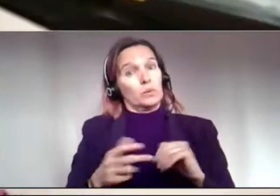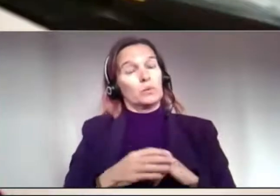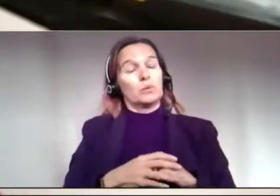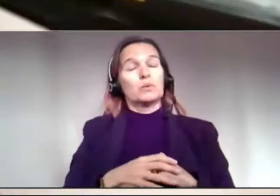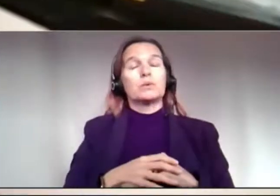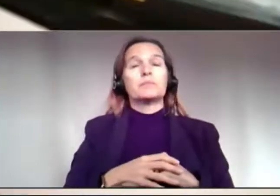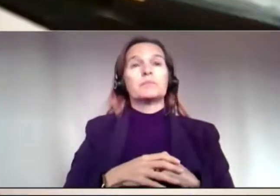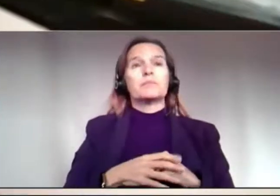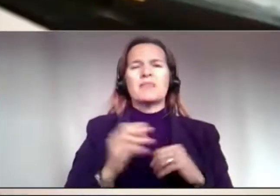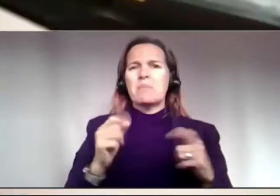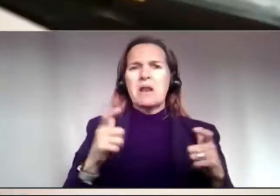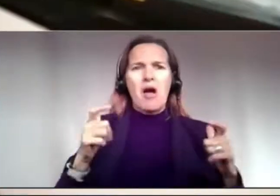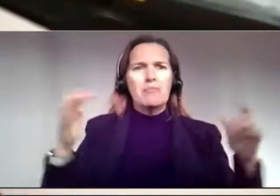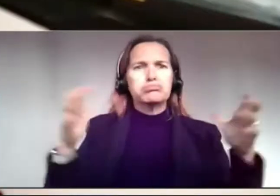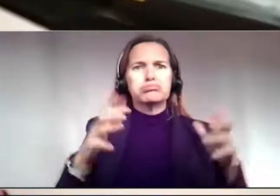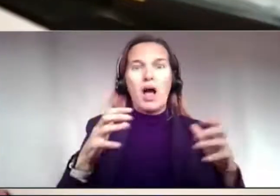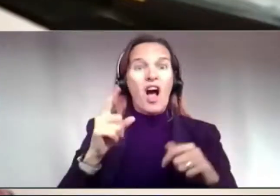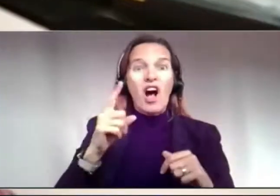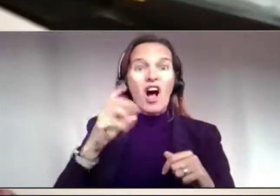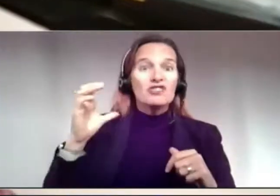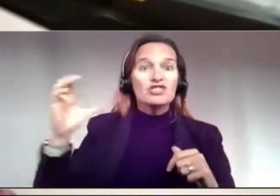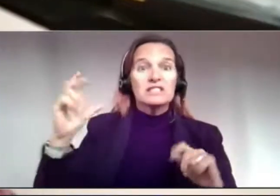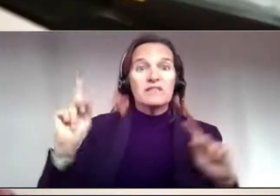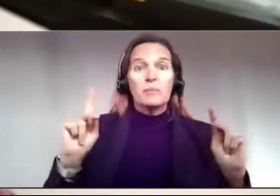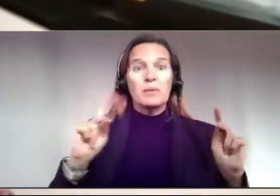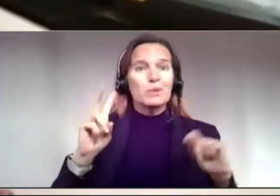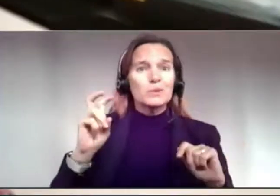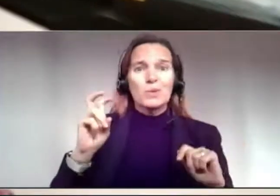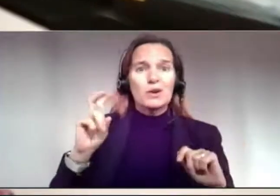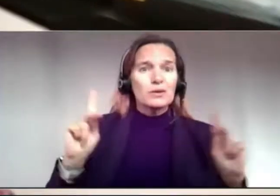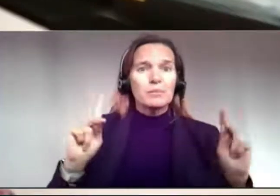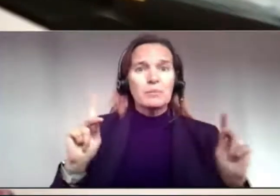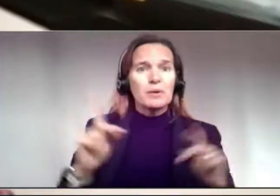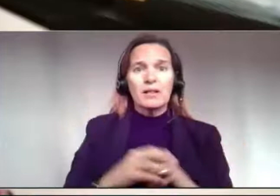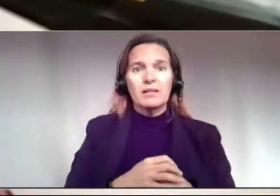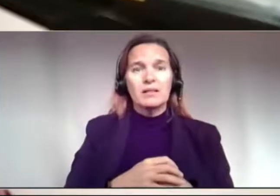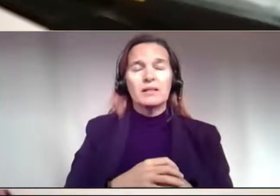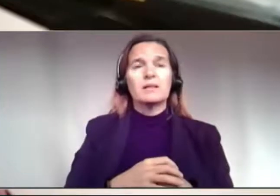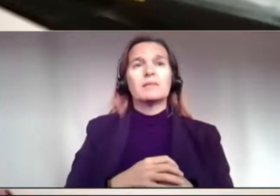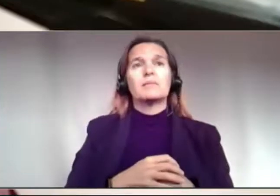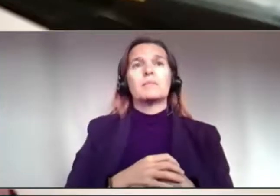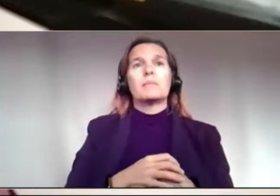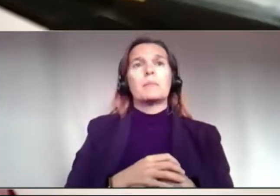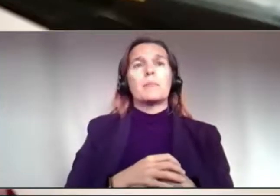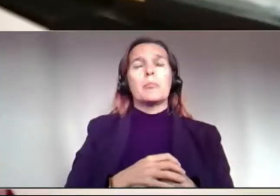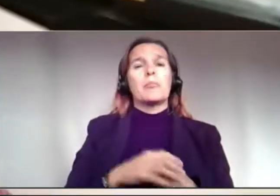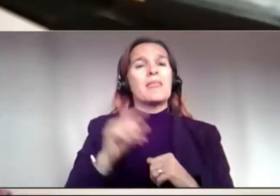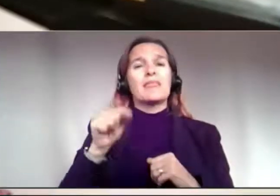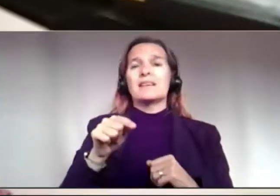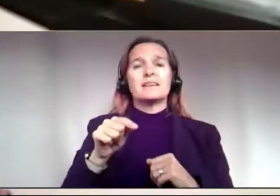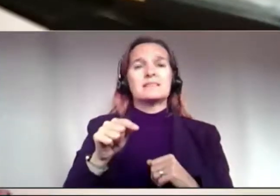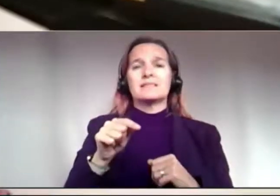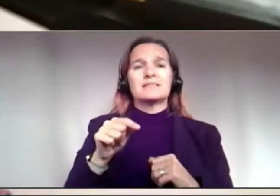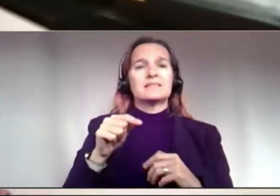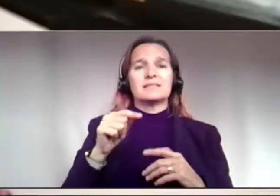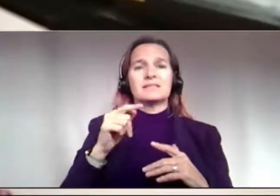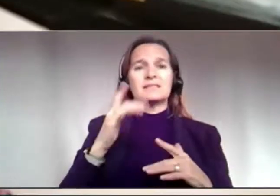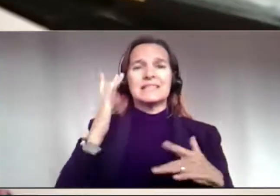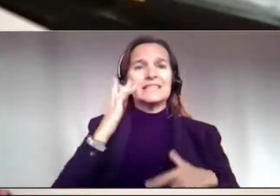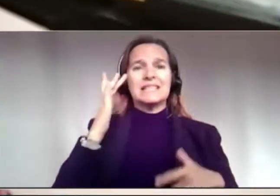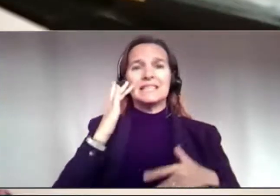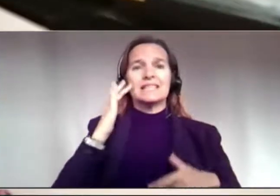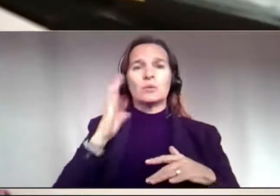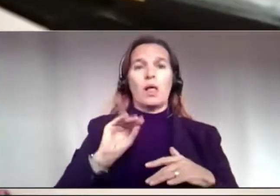large gatherings, hundreds of people. And under those circumstances, this germ just has free reign. It's going to go around and